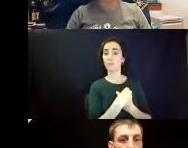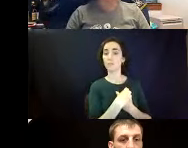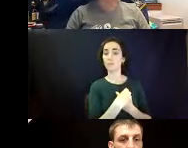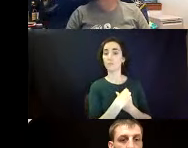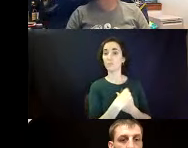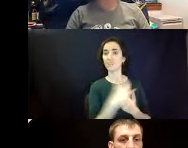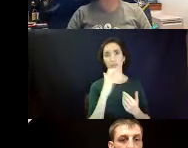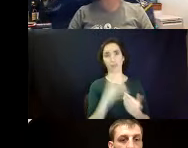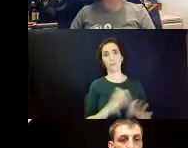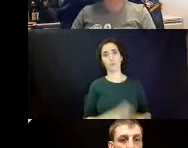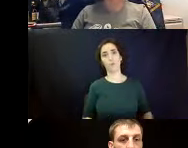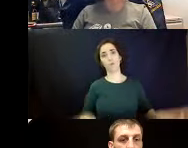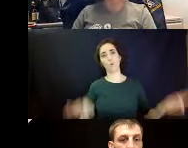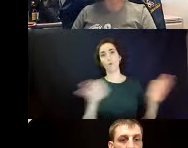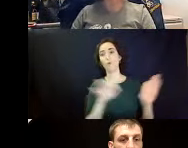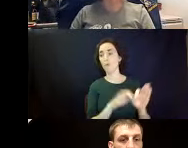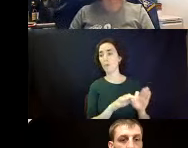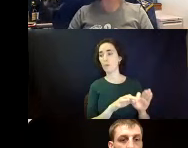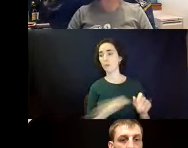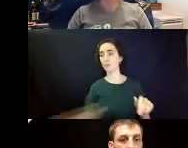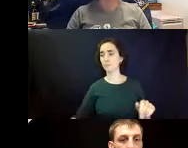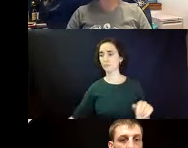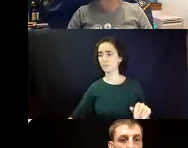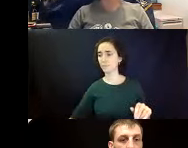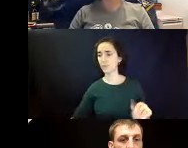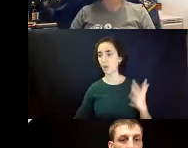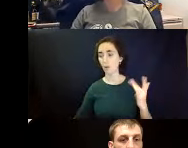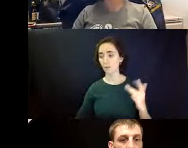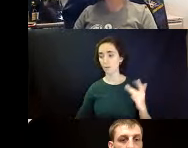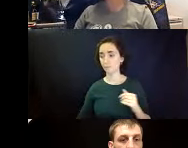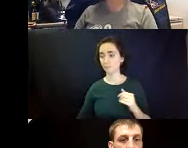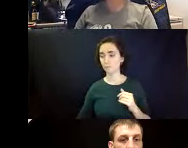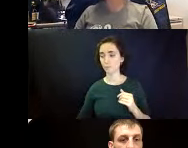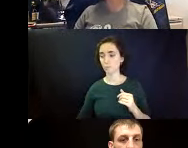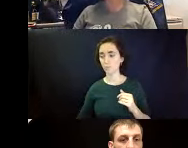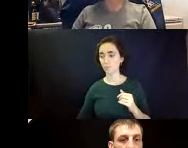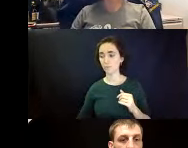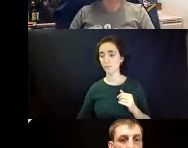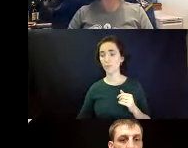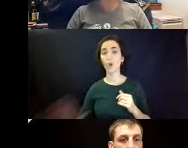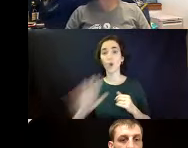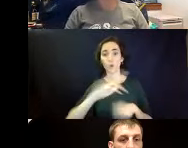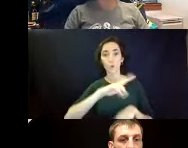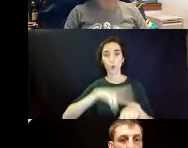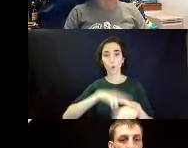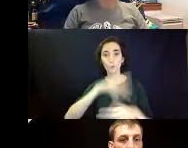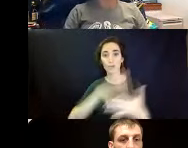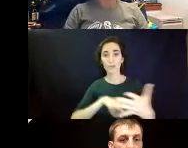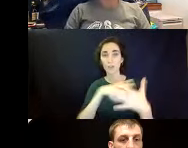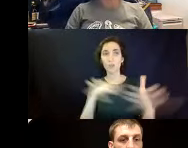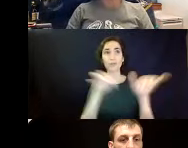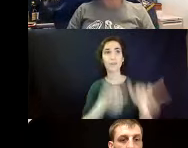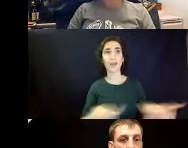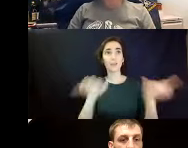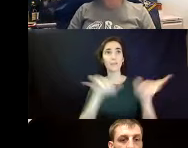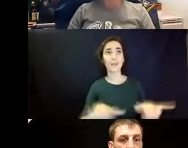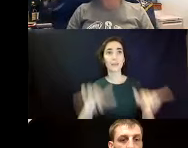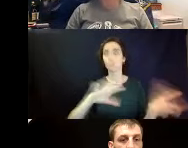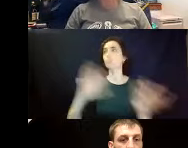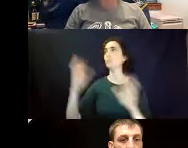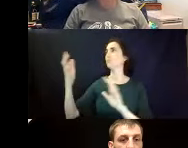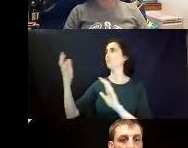lot because you're out of your norm, so you're gonna have that kind of